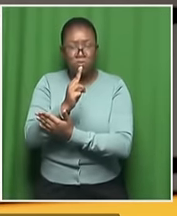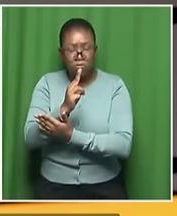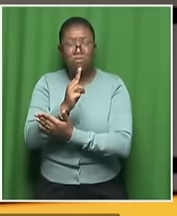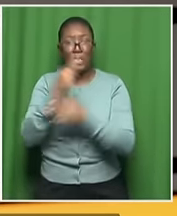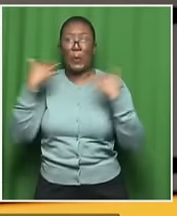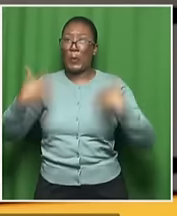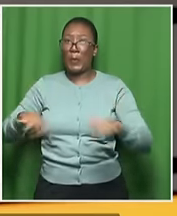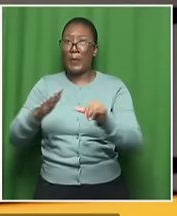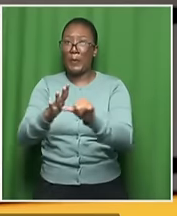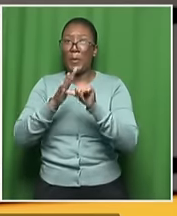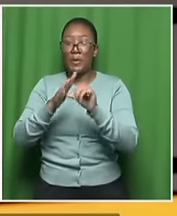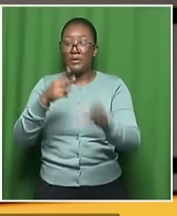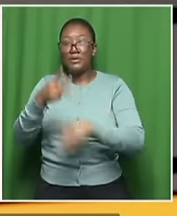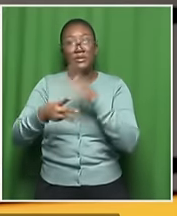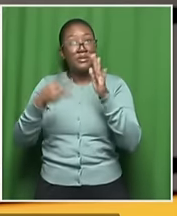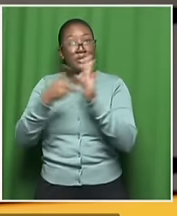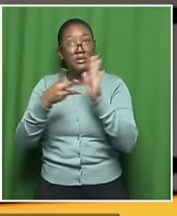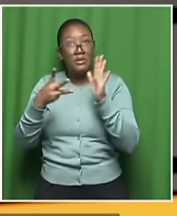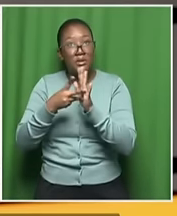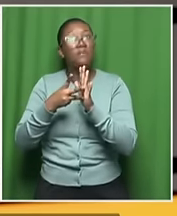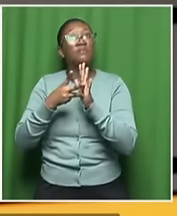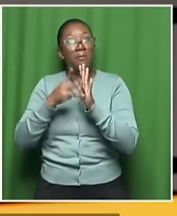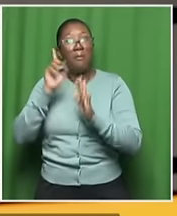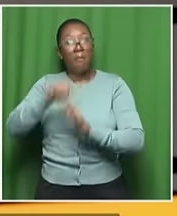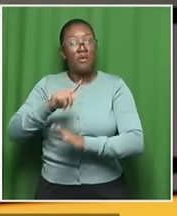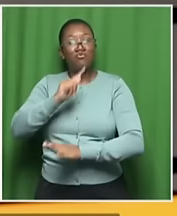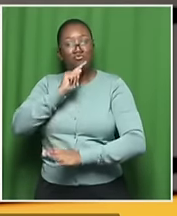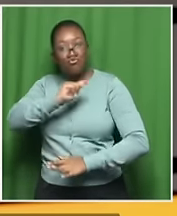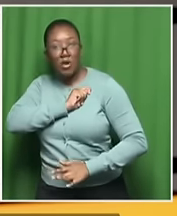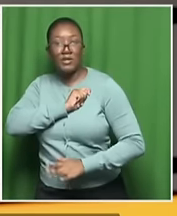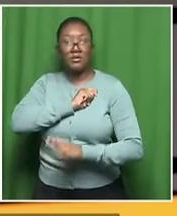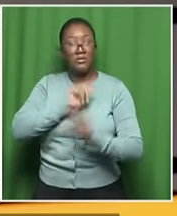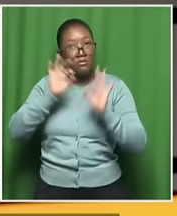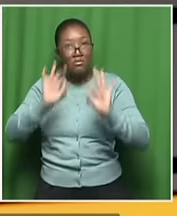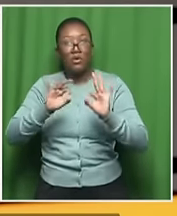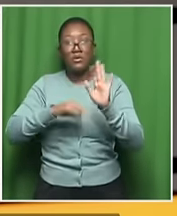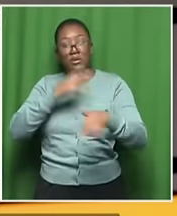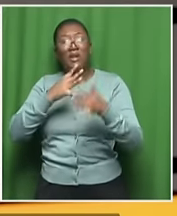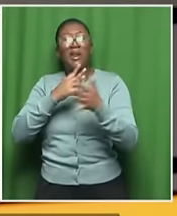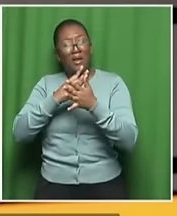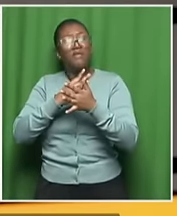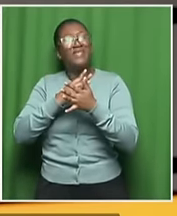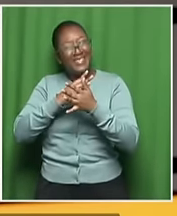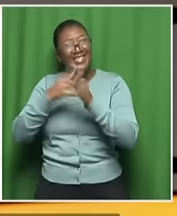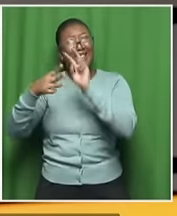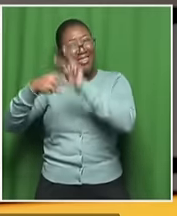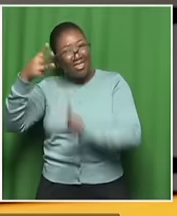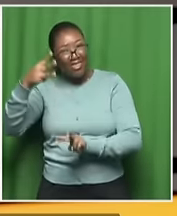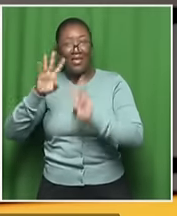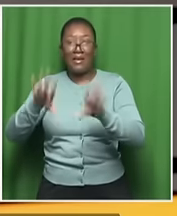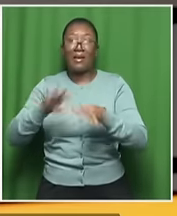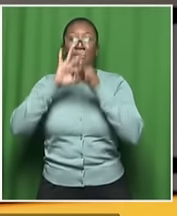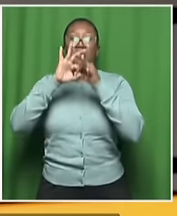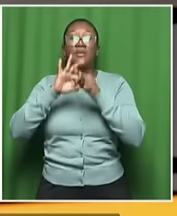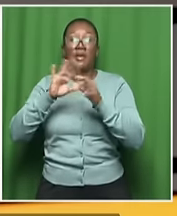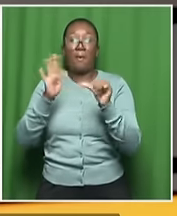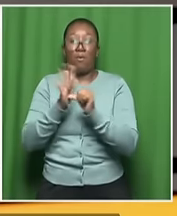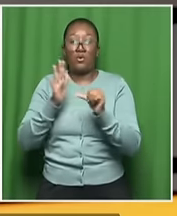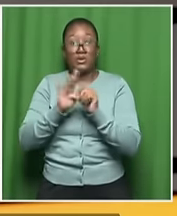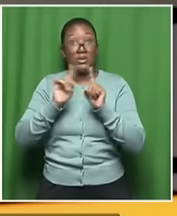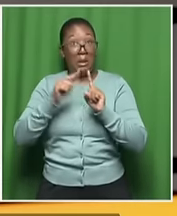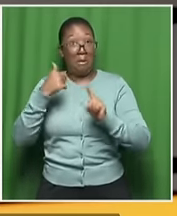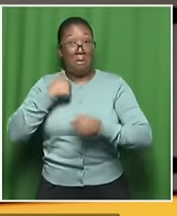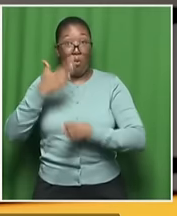values of trustworthiness, honesty, because even if you're a civil servant, if you